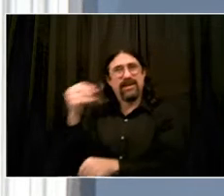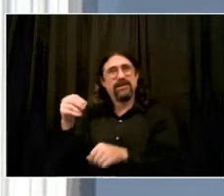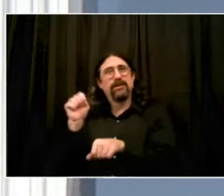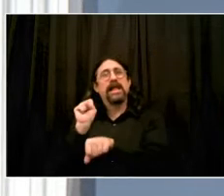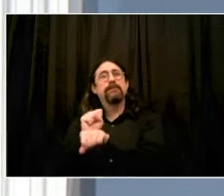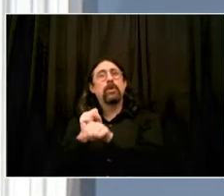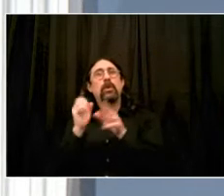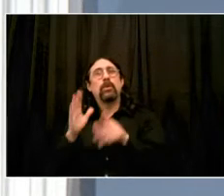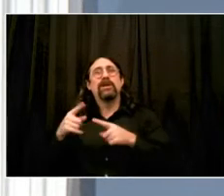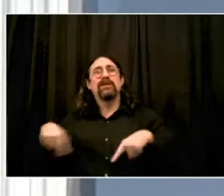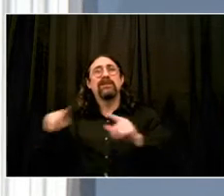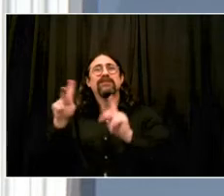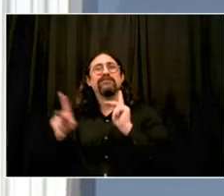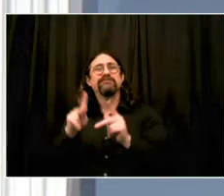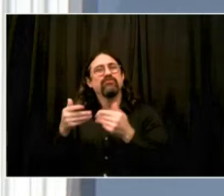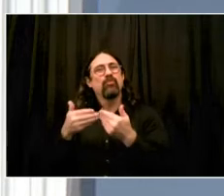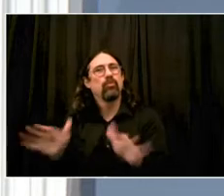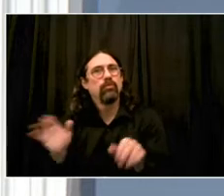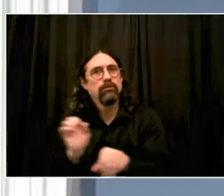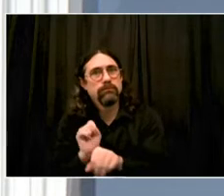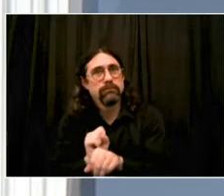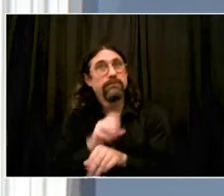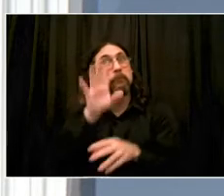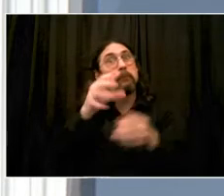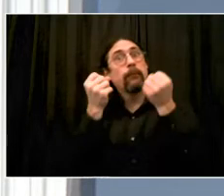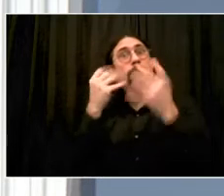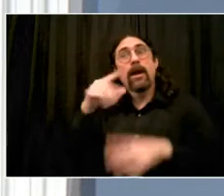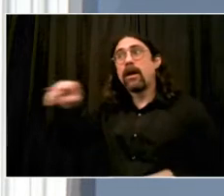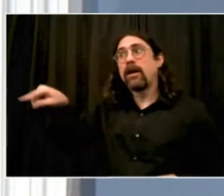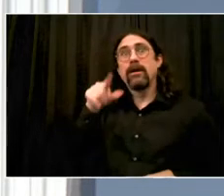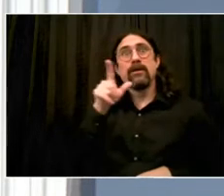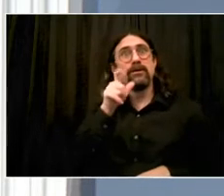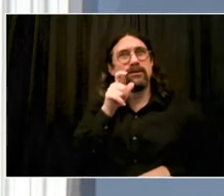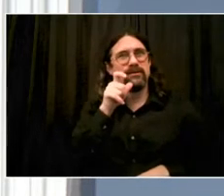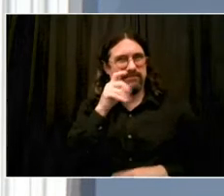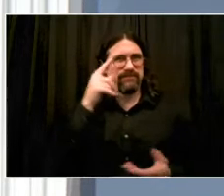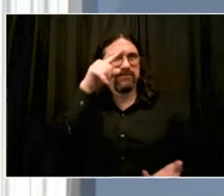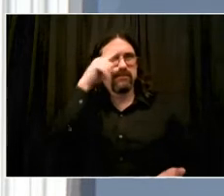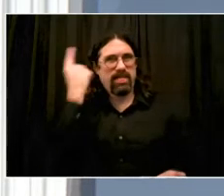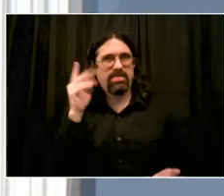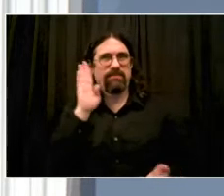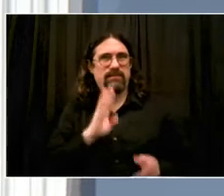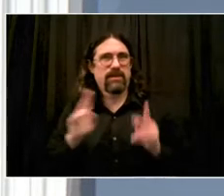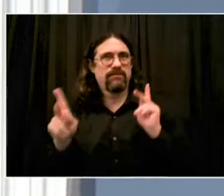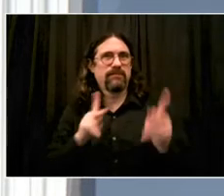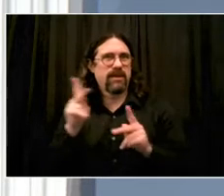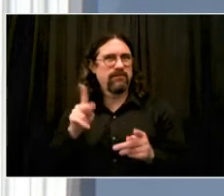wave of potential closures coming from aging business owners who want to retire.